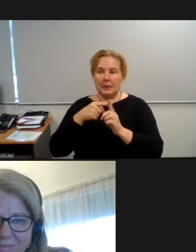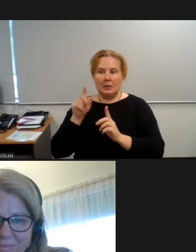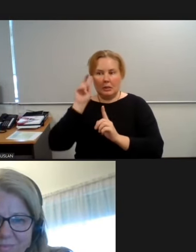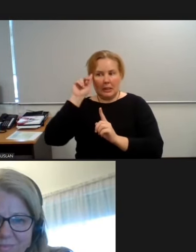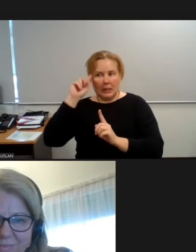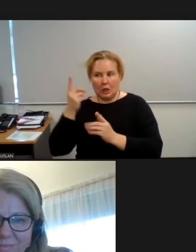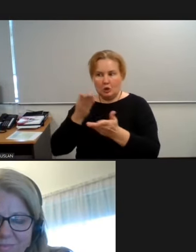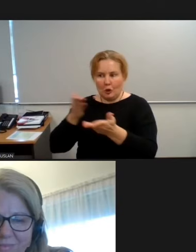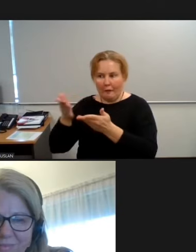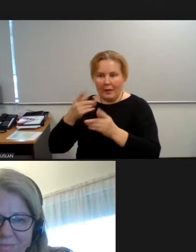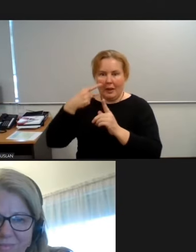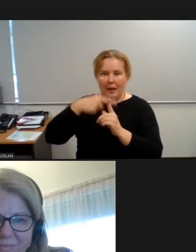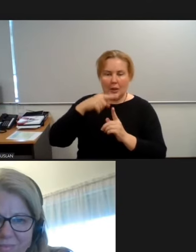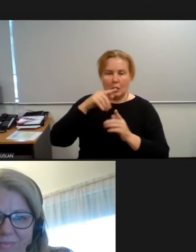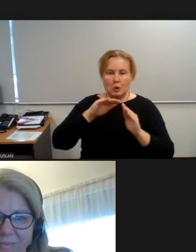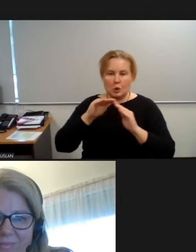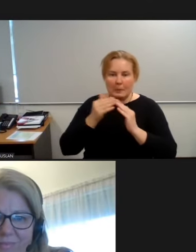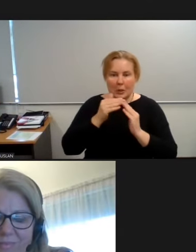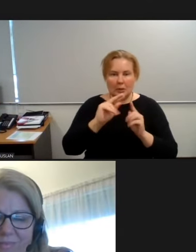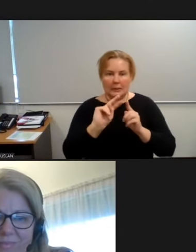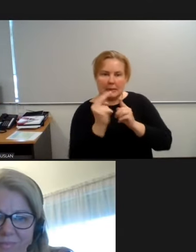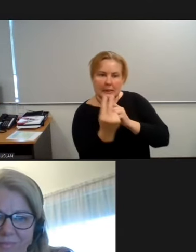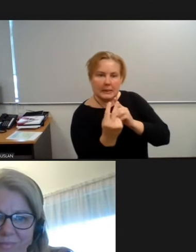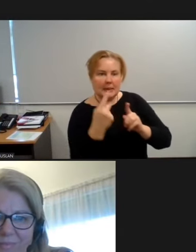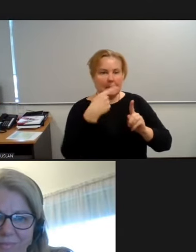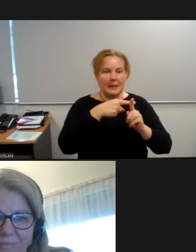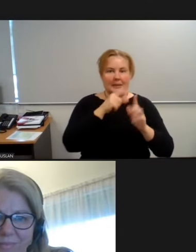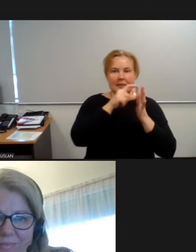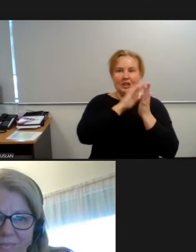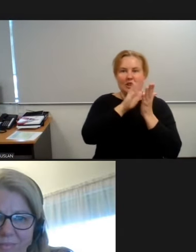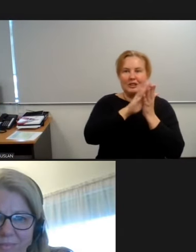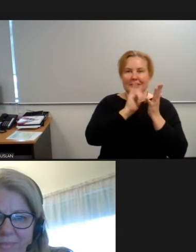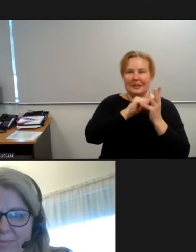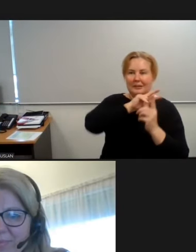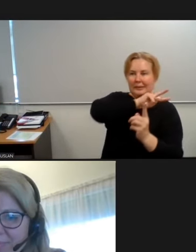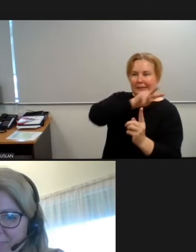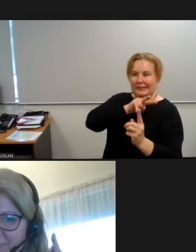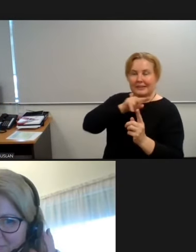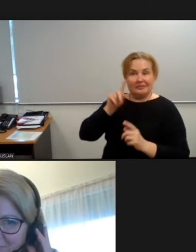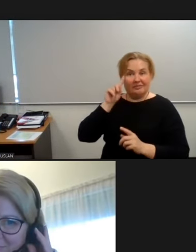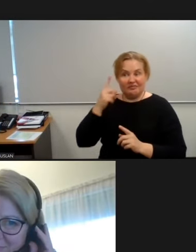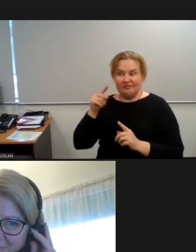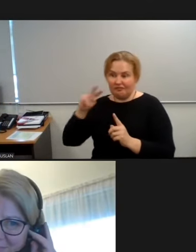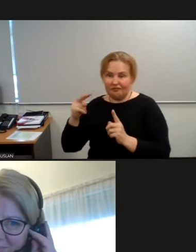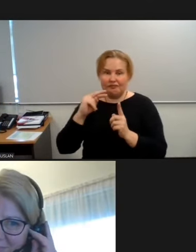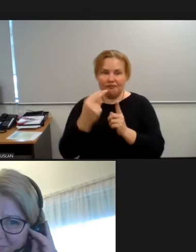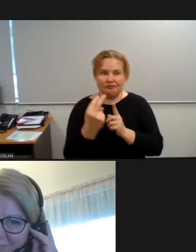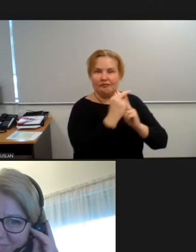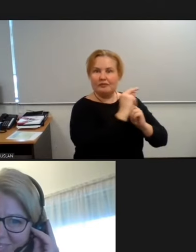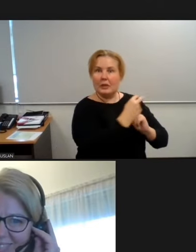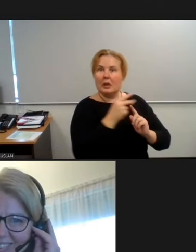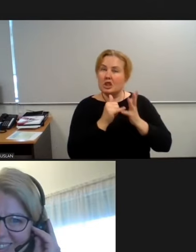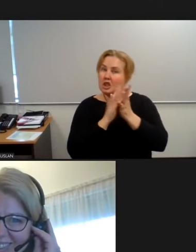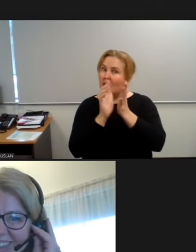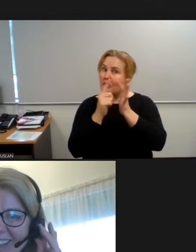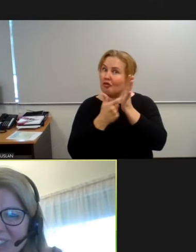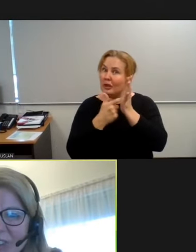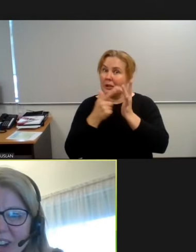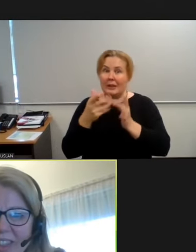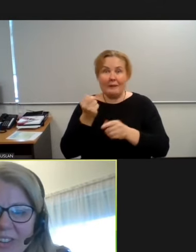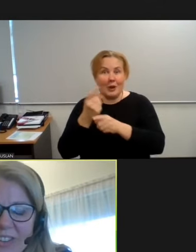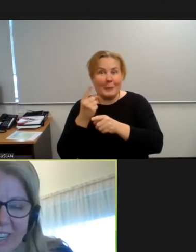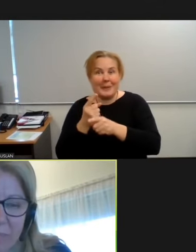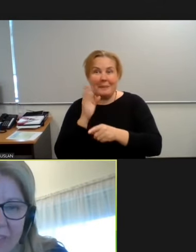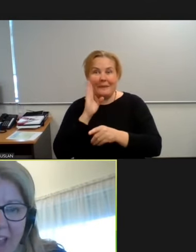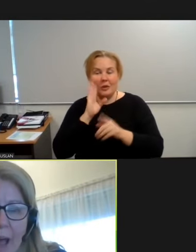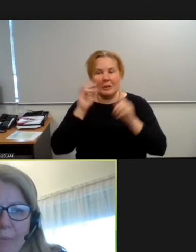as well as from the DHHS point of view. Sherry, did you have sort of any introductory comments that you wanted to make before we get into comments as well? Yeah, sure.